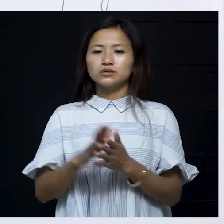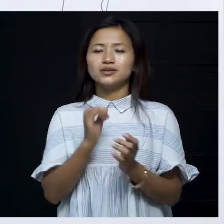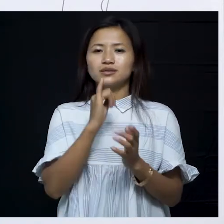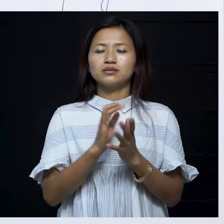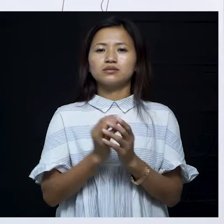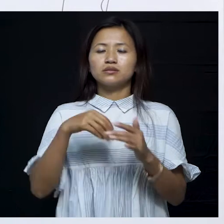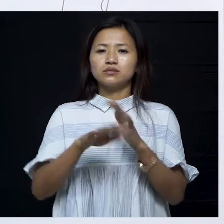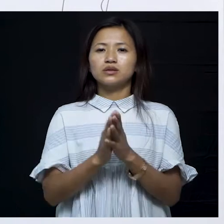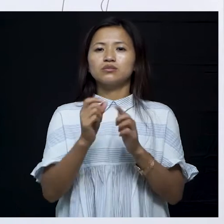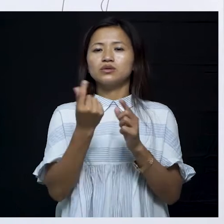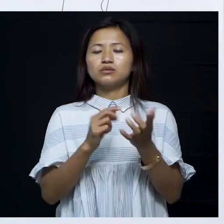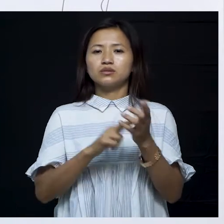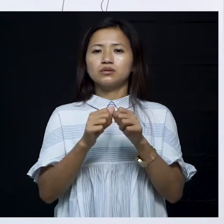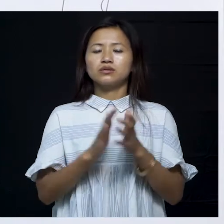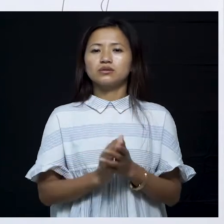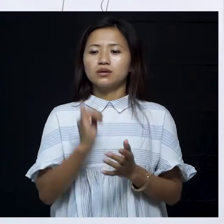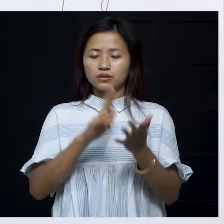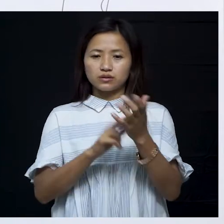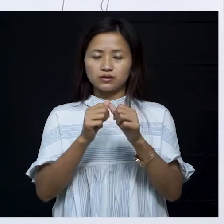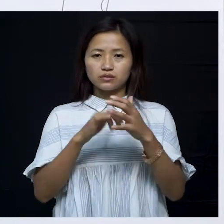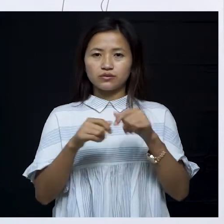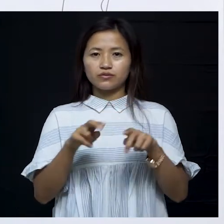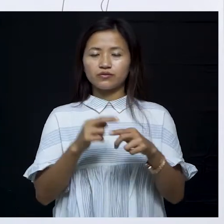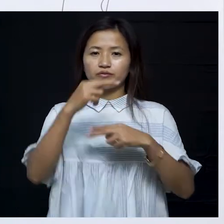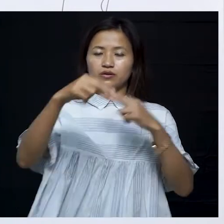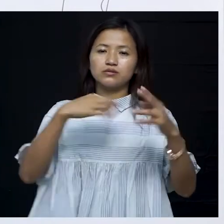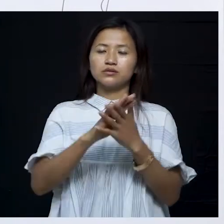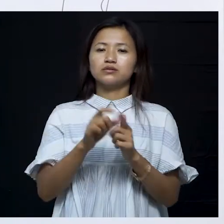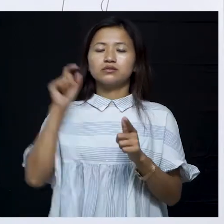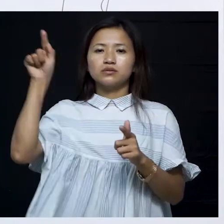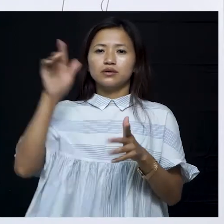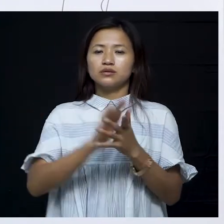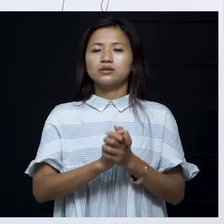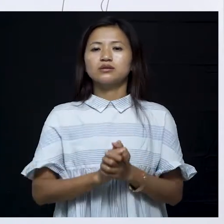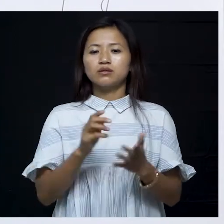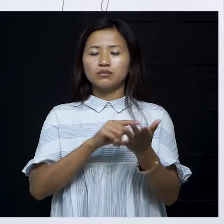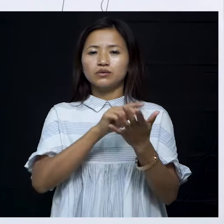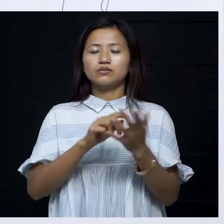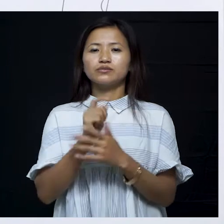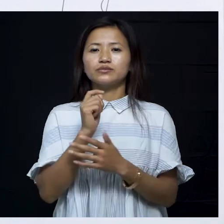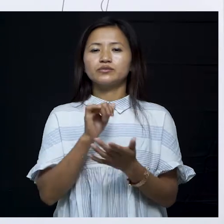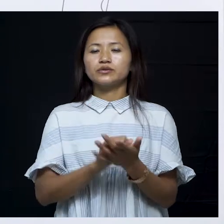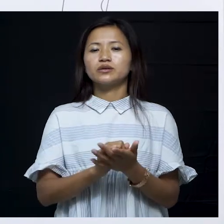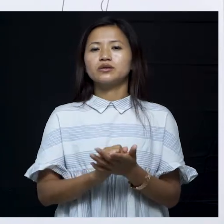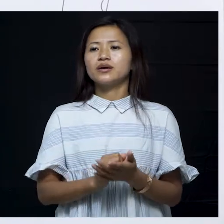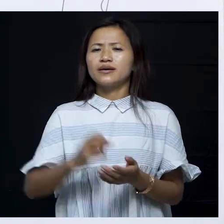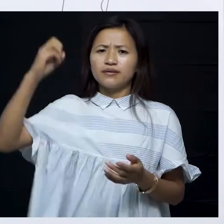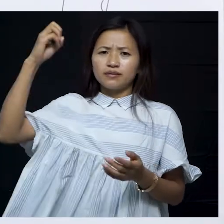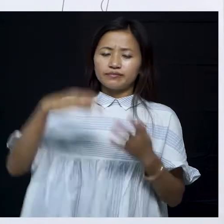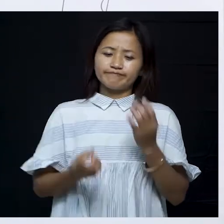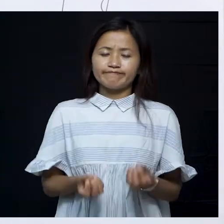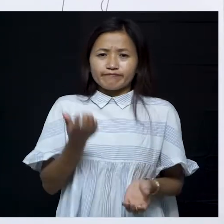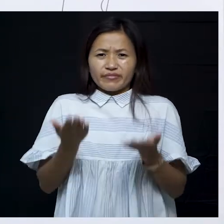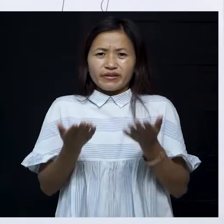and we also have the Hindustan Insecticides factory in Delhi. And apart from that, we have the heavy electricals in